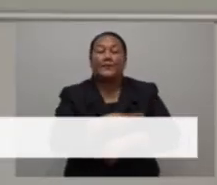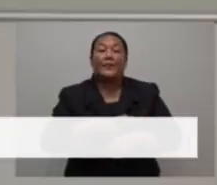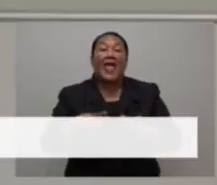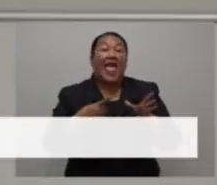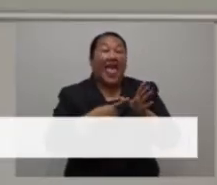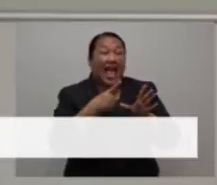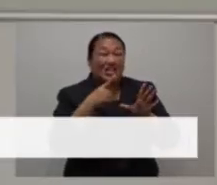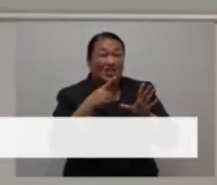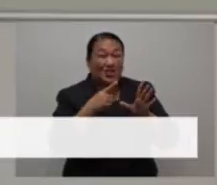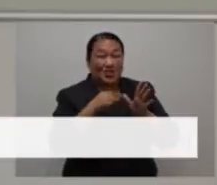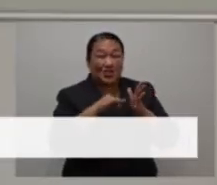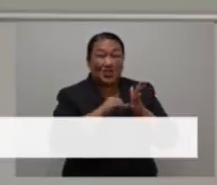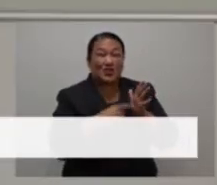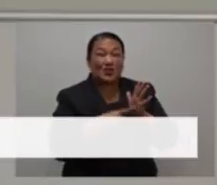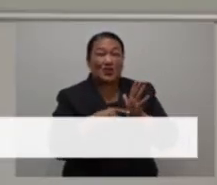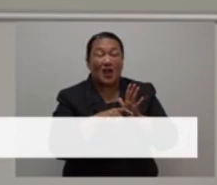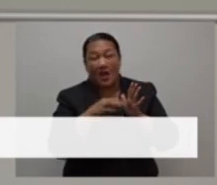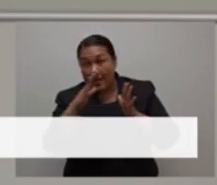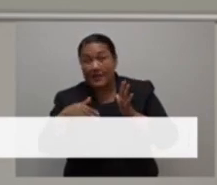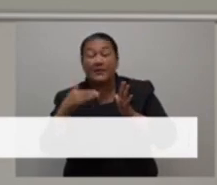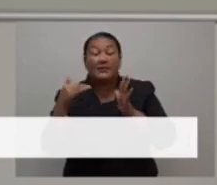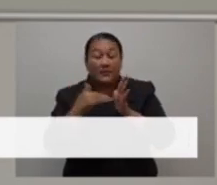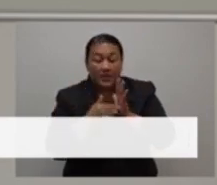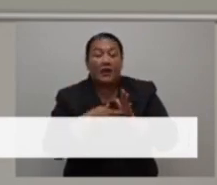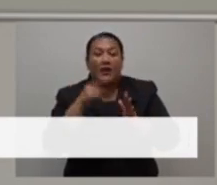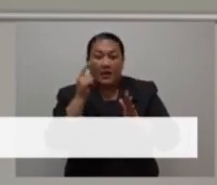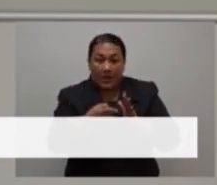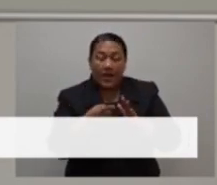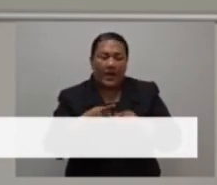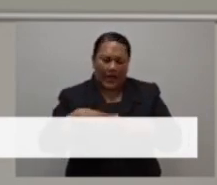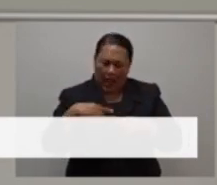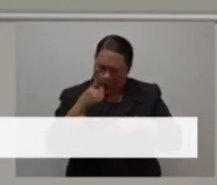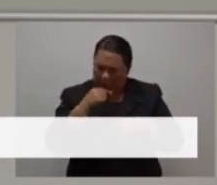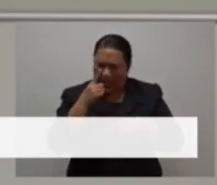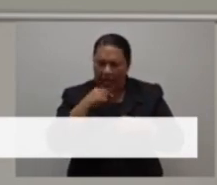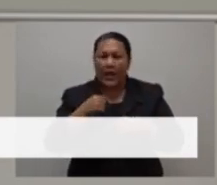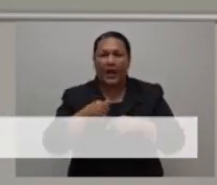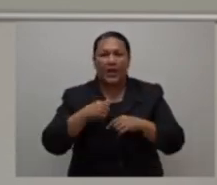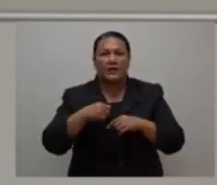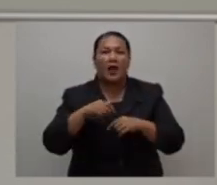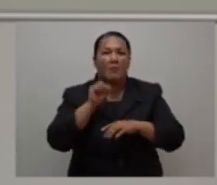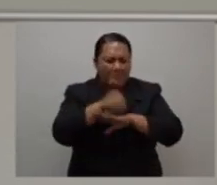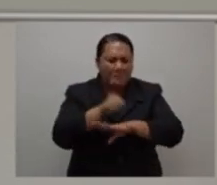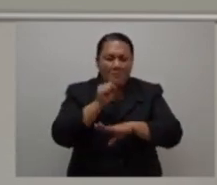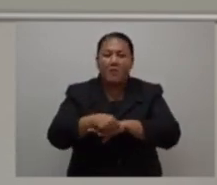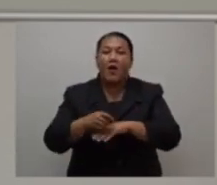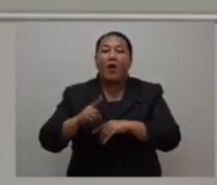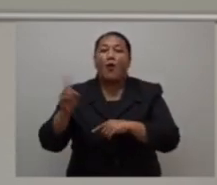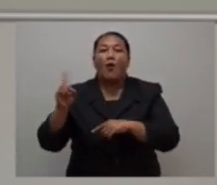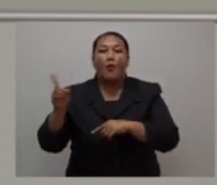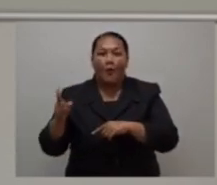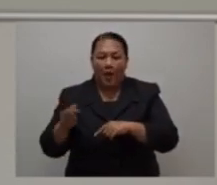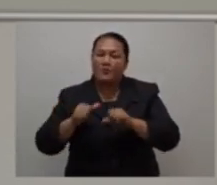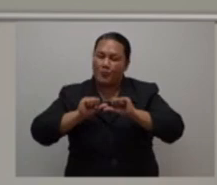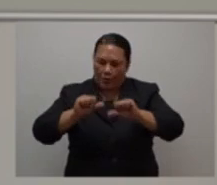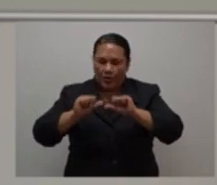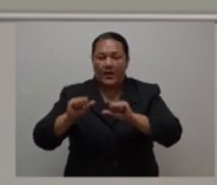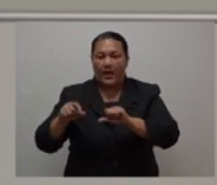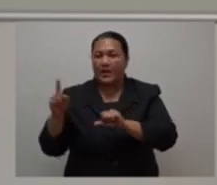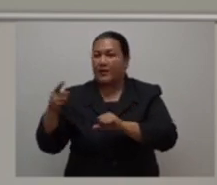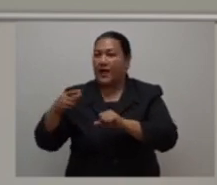AstraZeneca vaccine works very well to prevent severe disease from the very variant that is affecting us right now, the Delta